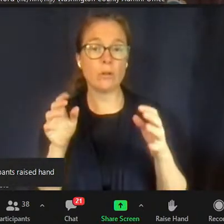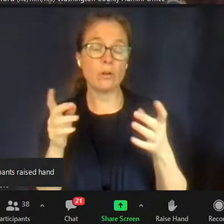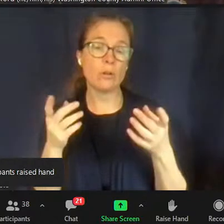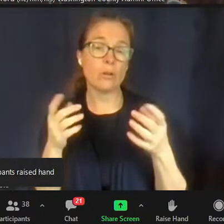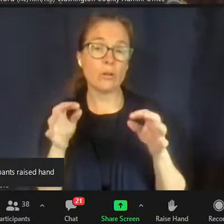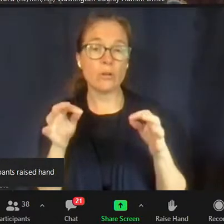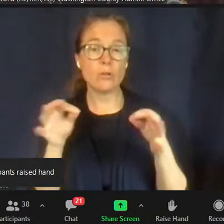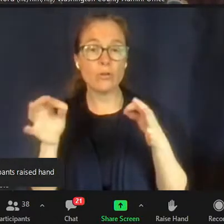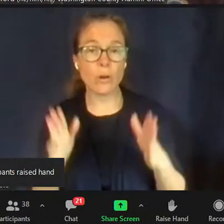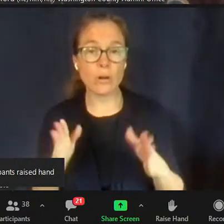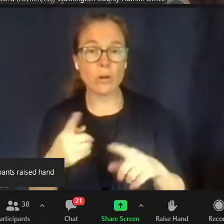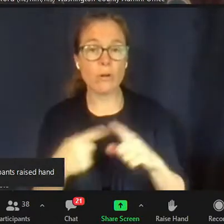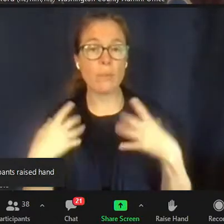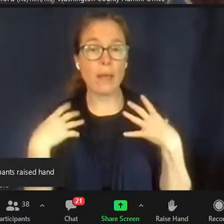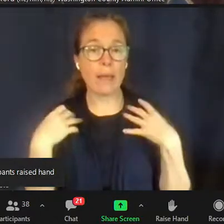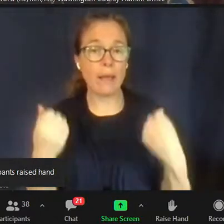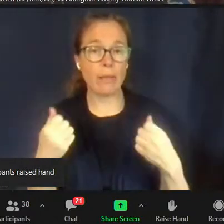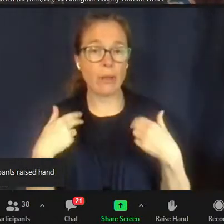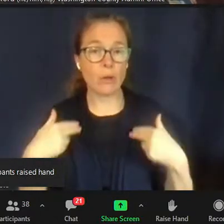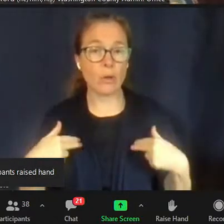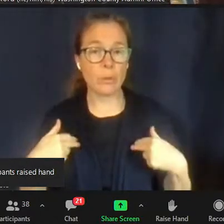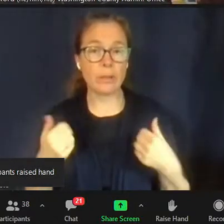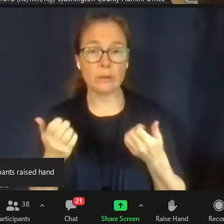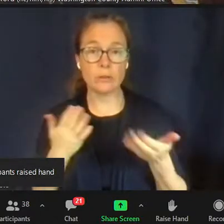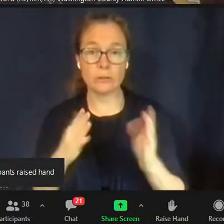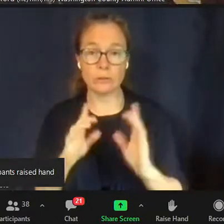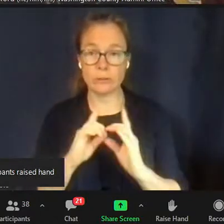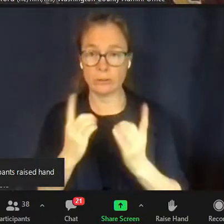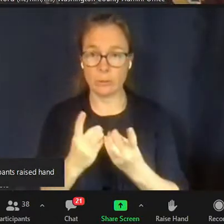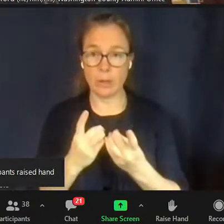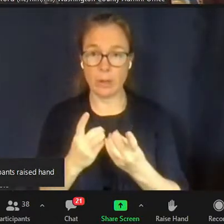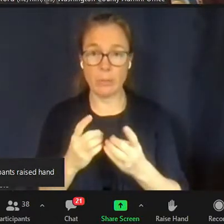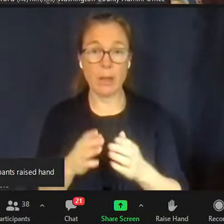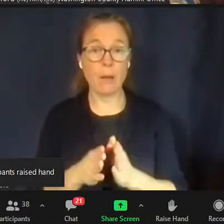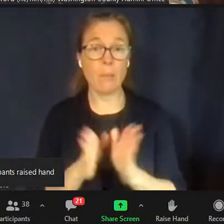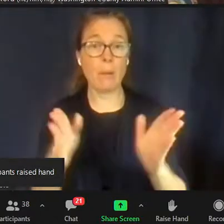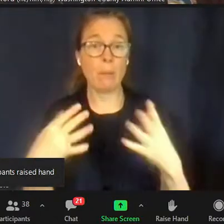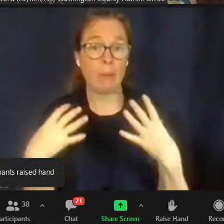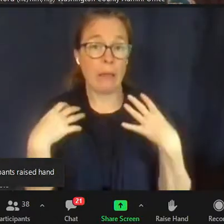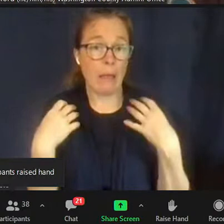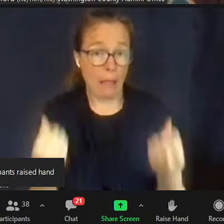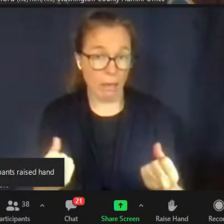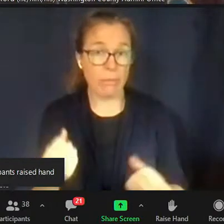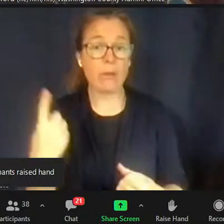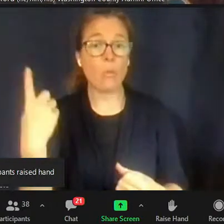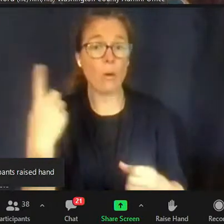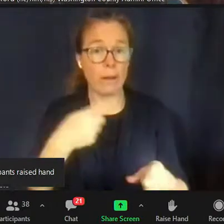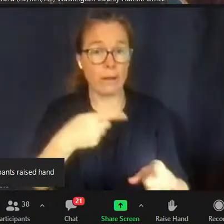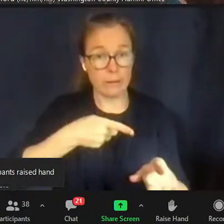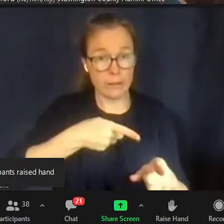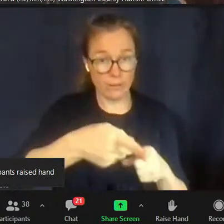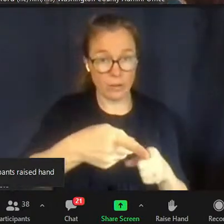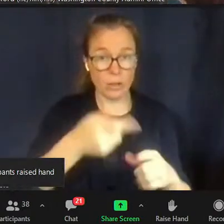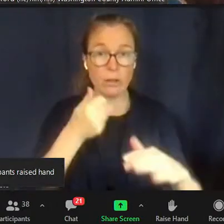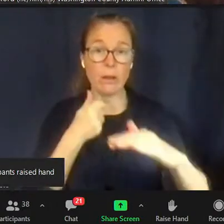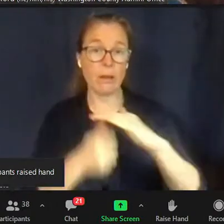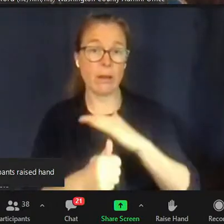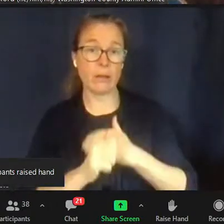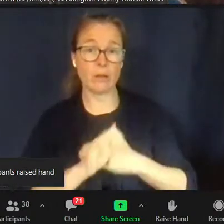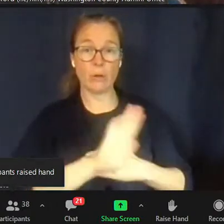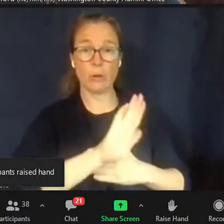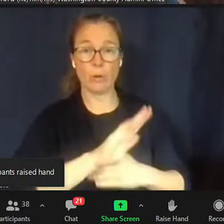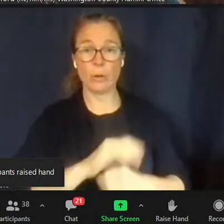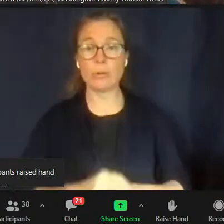Health and Human Services Department. Public health is one of the multiple divisions under her